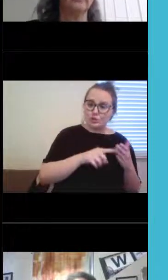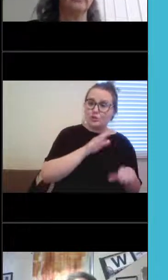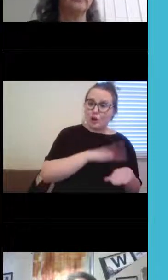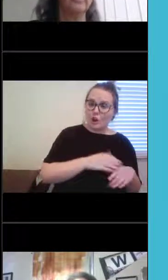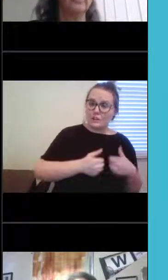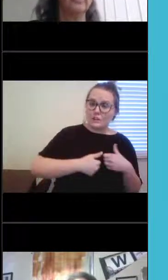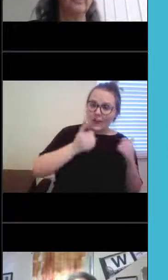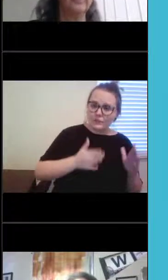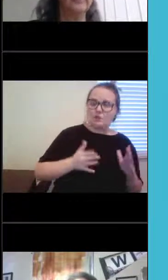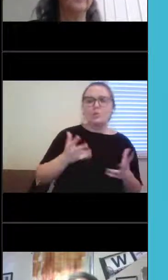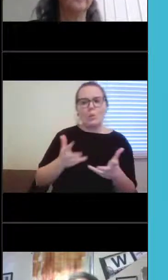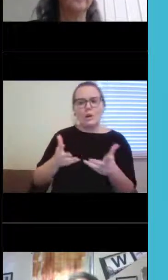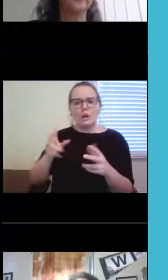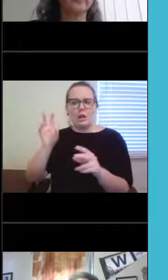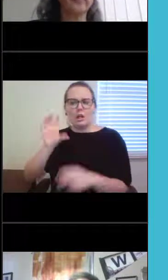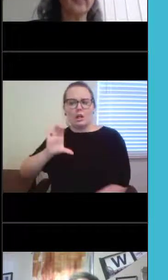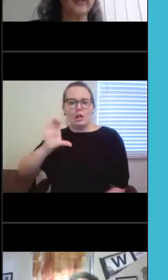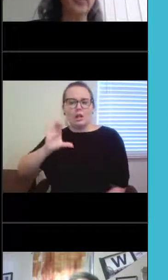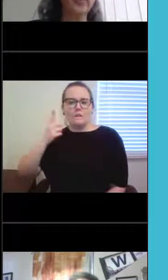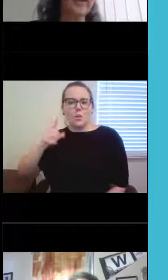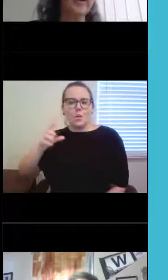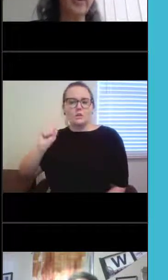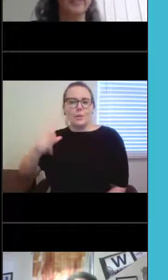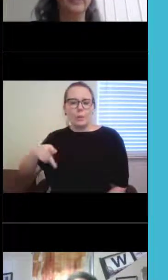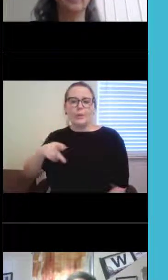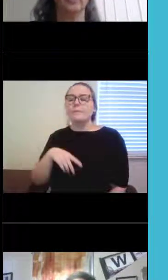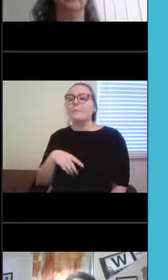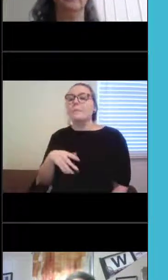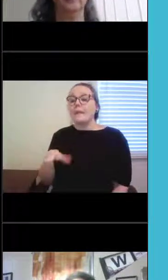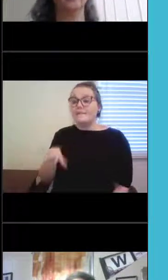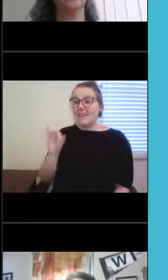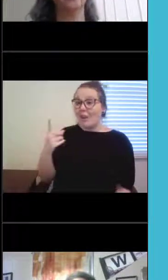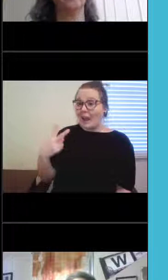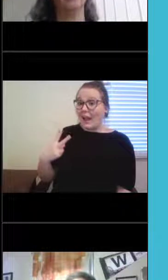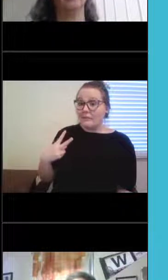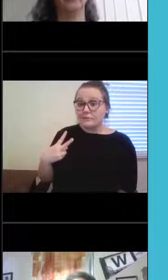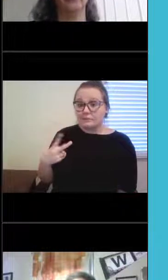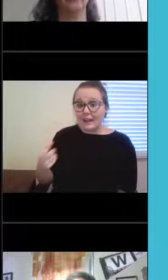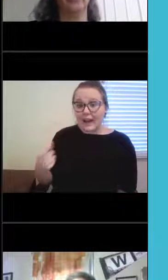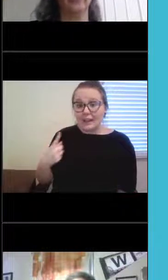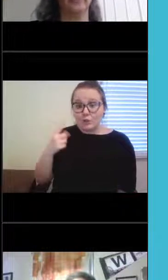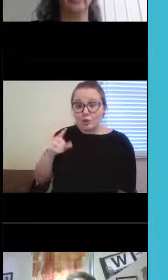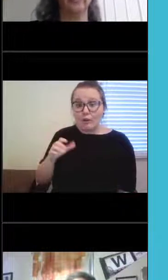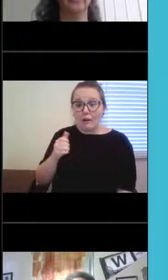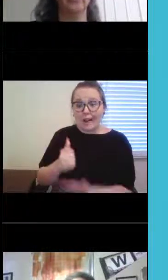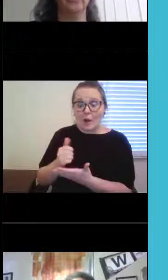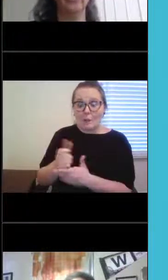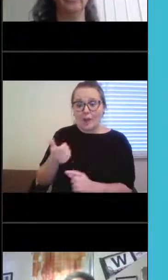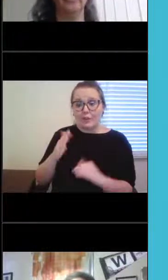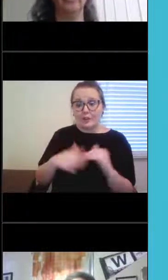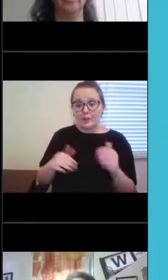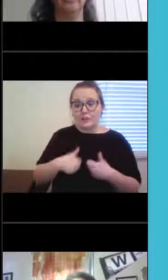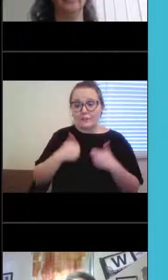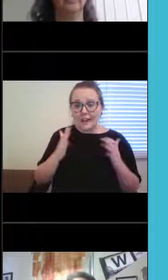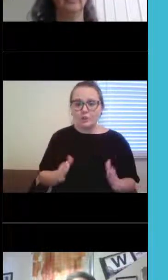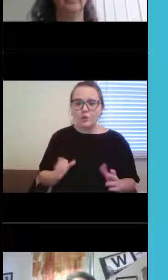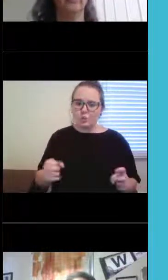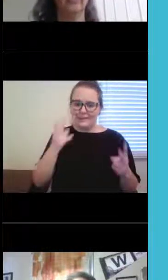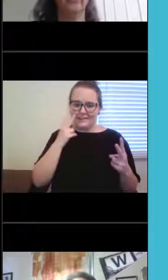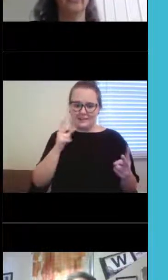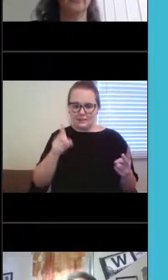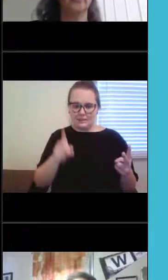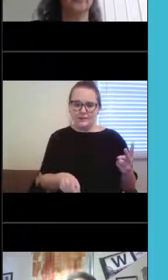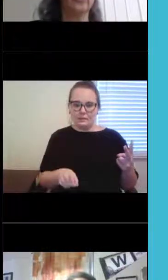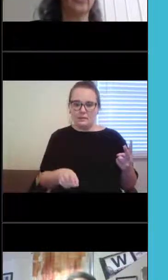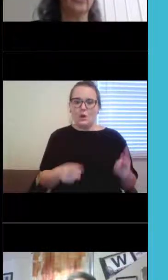wanted to look at this. And we found about half sought help from somebody other than the survivor, and you can sort of see there